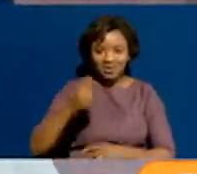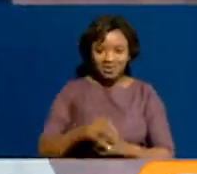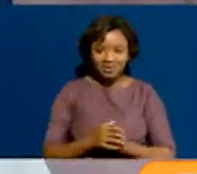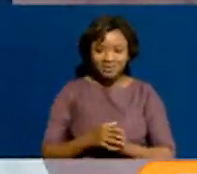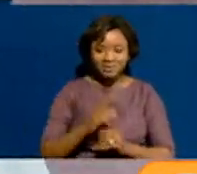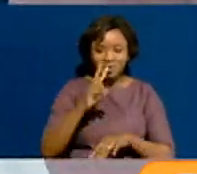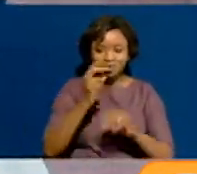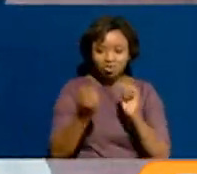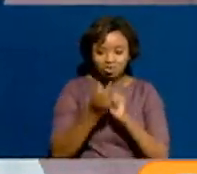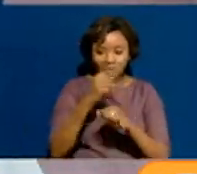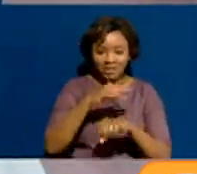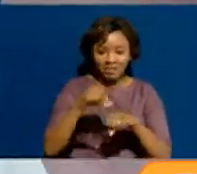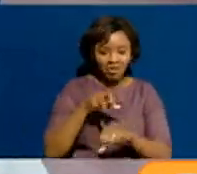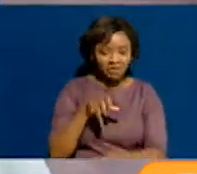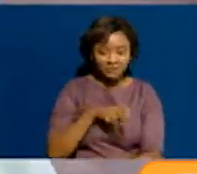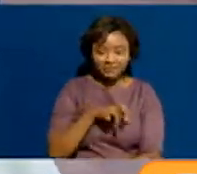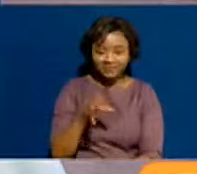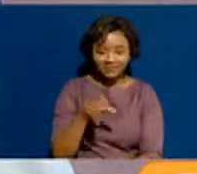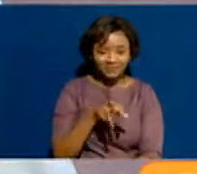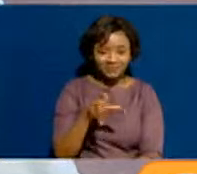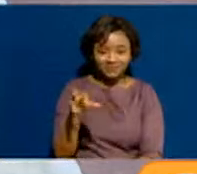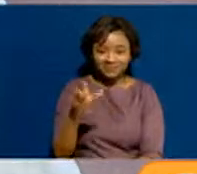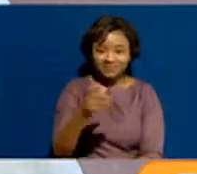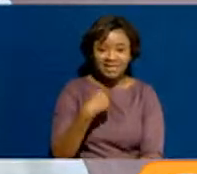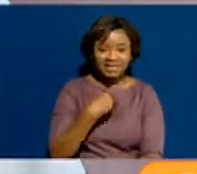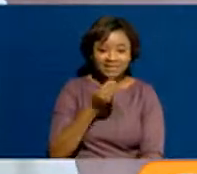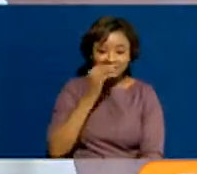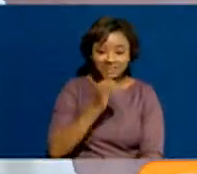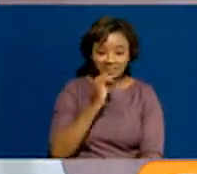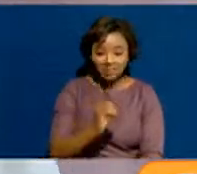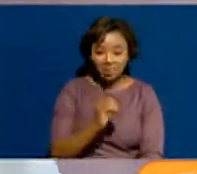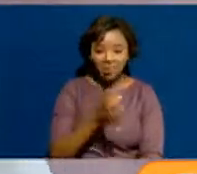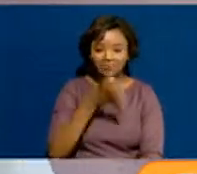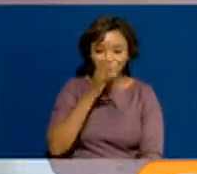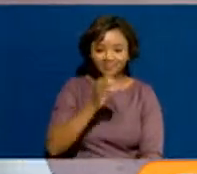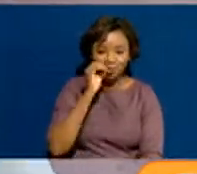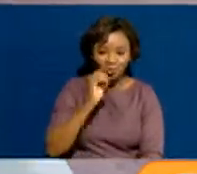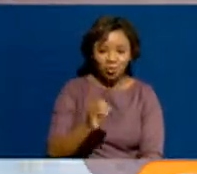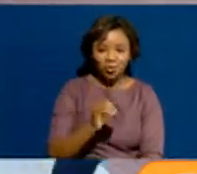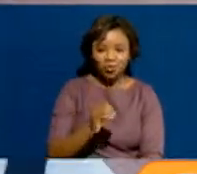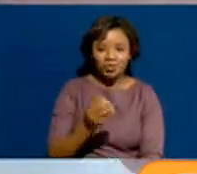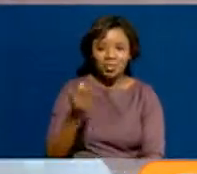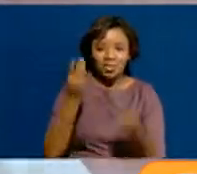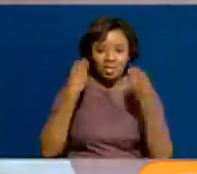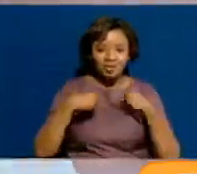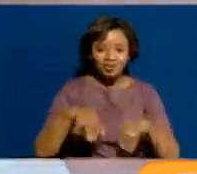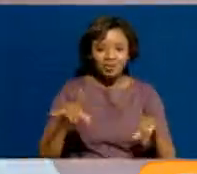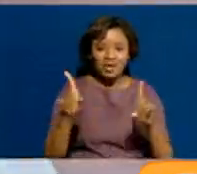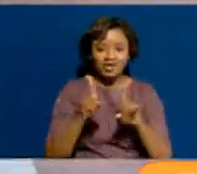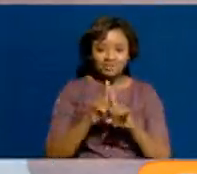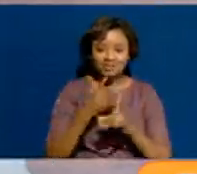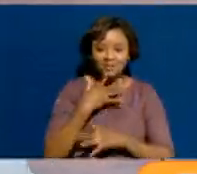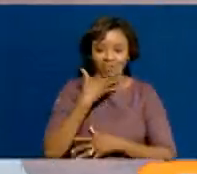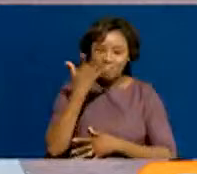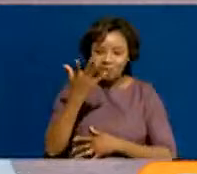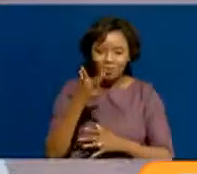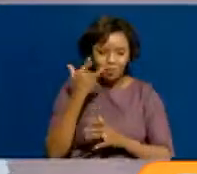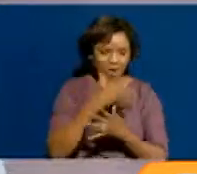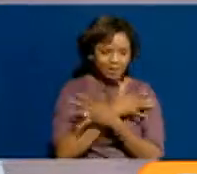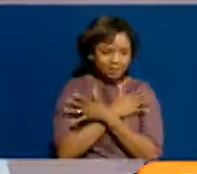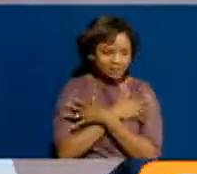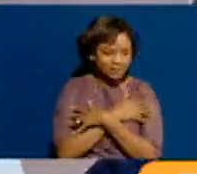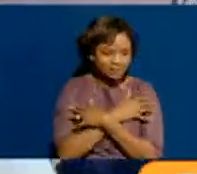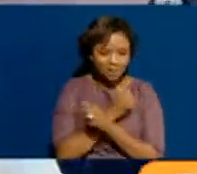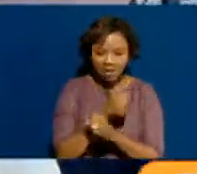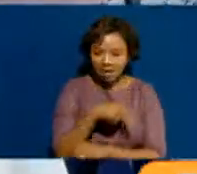12 hours of walking. No eating, no drinking, dressing like Eskimos to avoid the